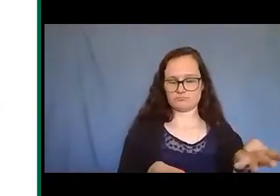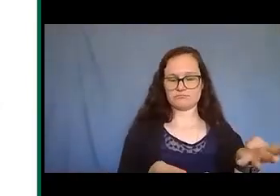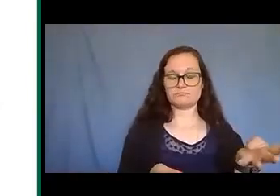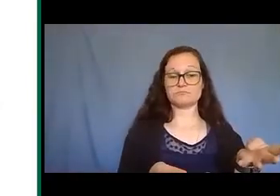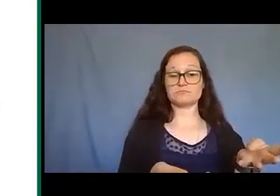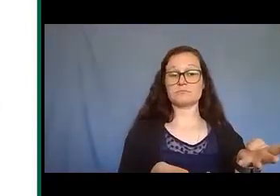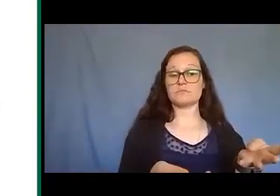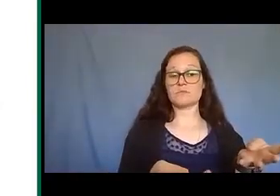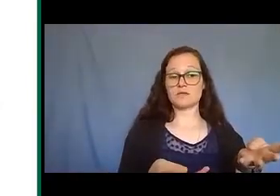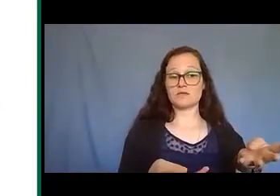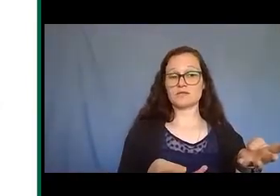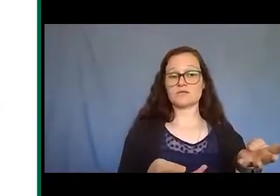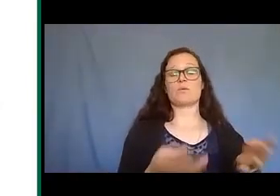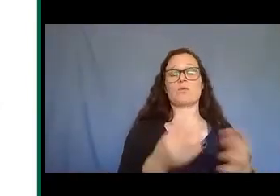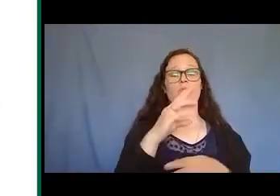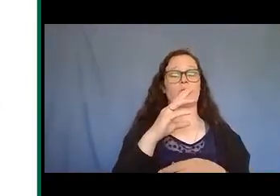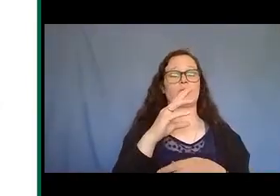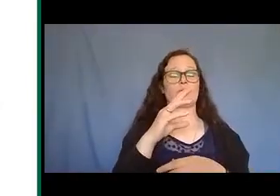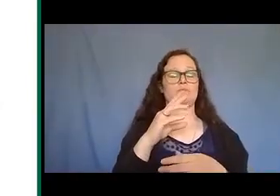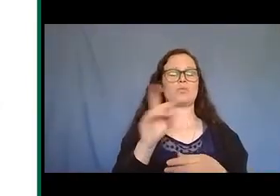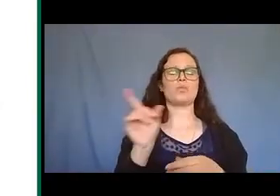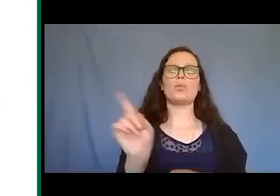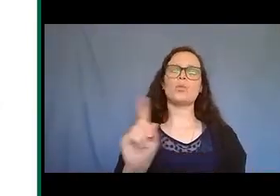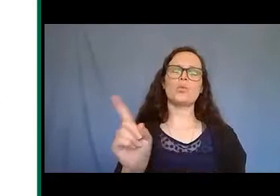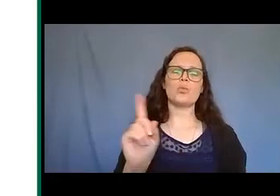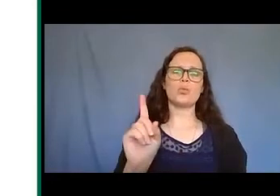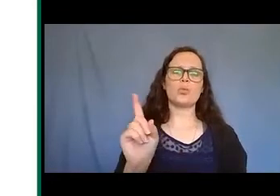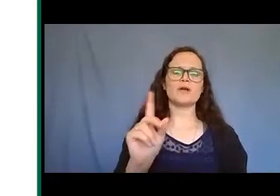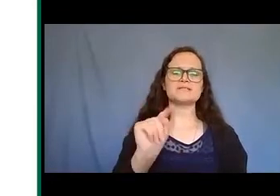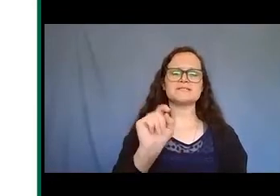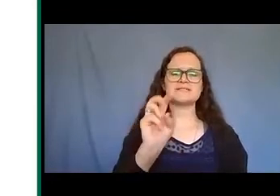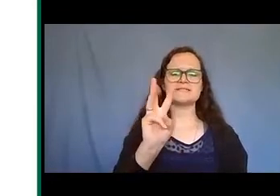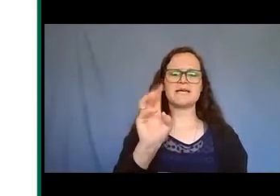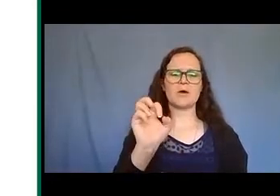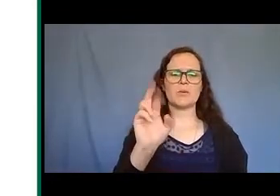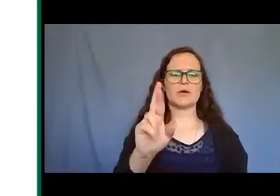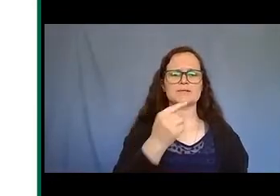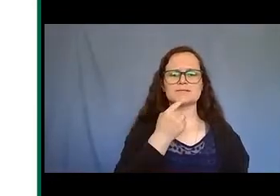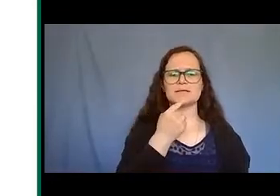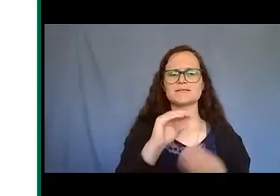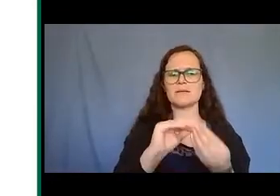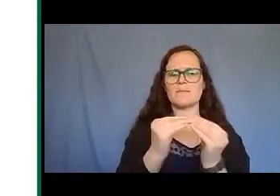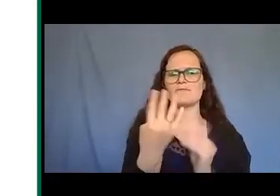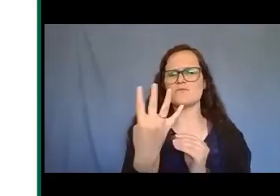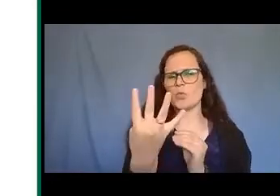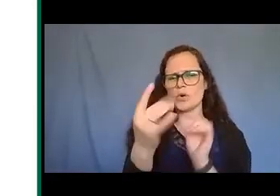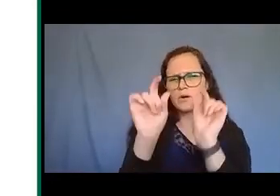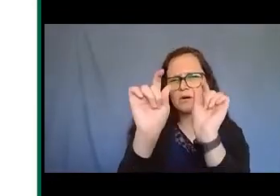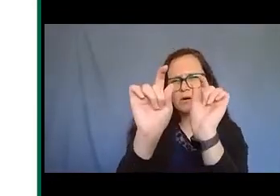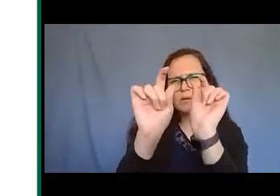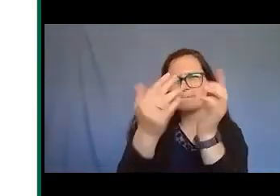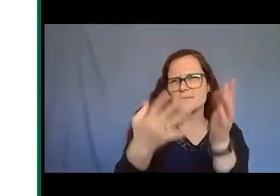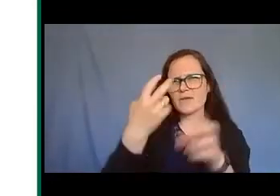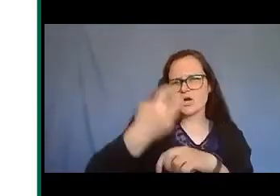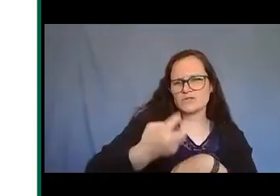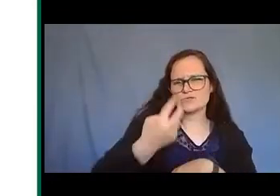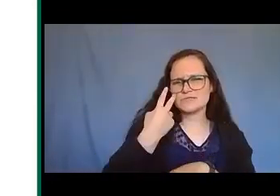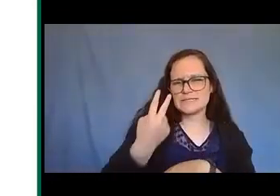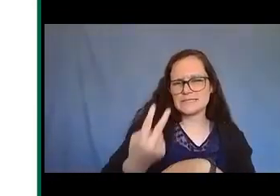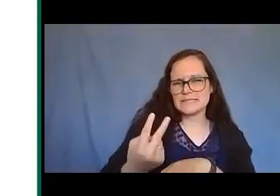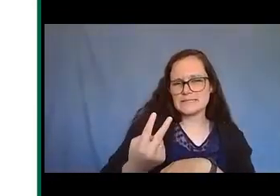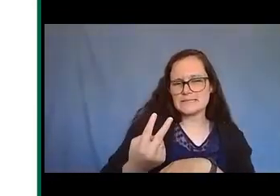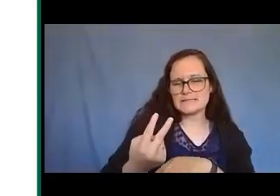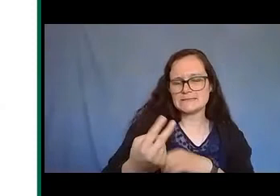the outlet tower. So that's just above where it says number 4 on this image. It might be a little bit hard to see, but that